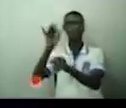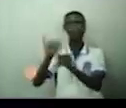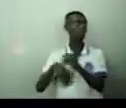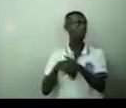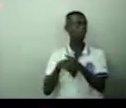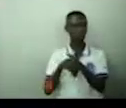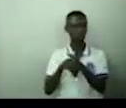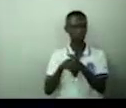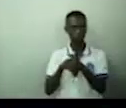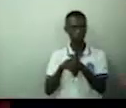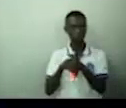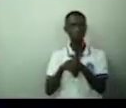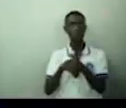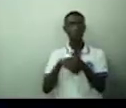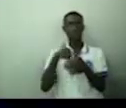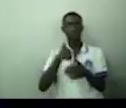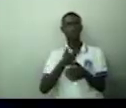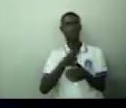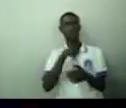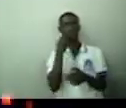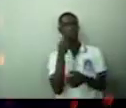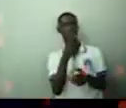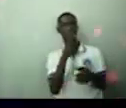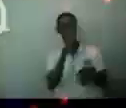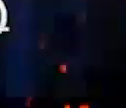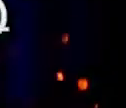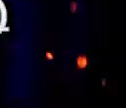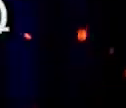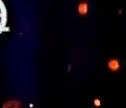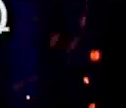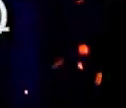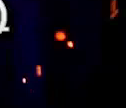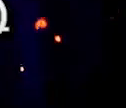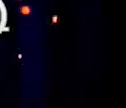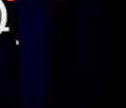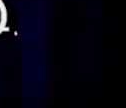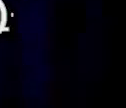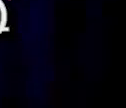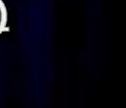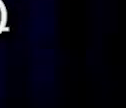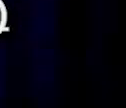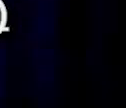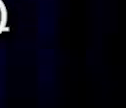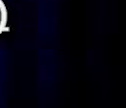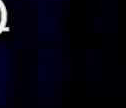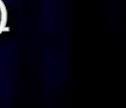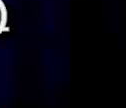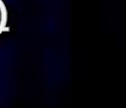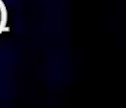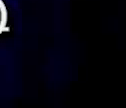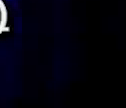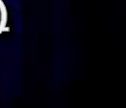Verse 26. "I did not see a temple in the city, because the Lord God Almighty and the Lamb are His